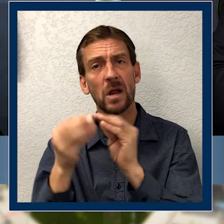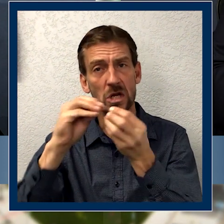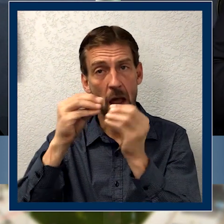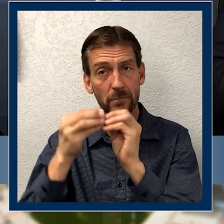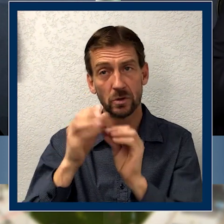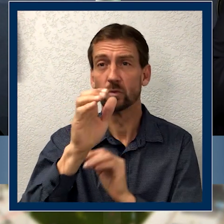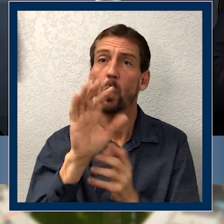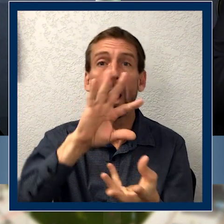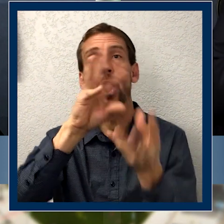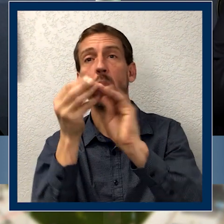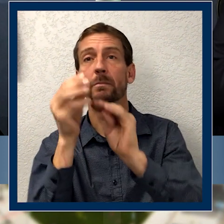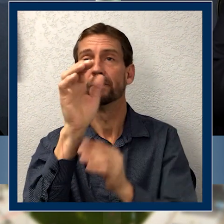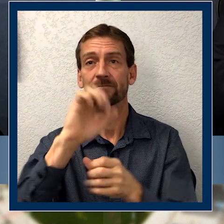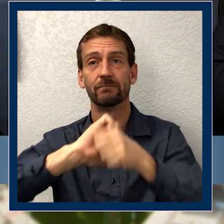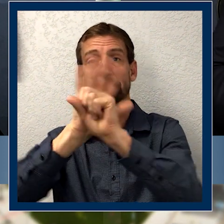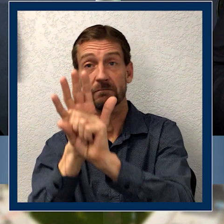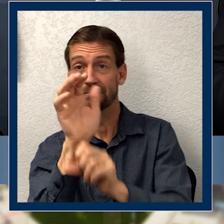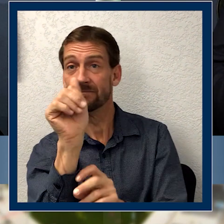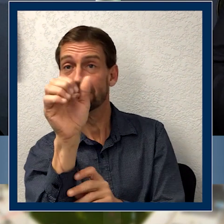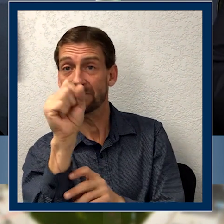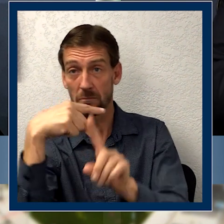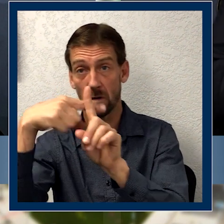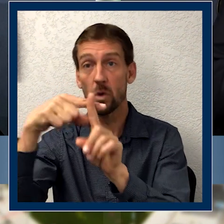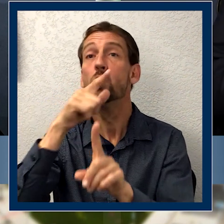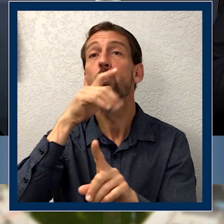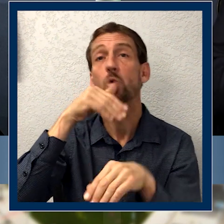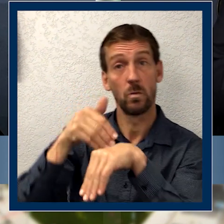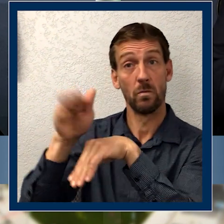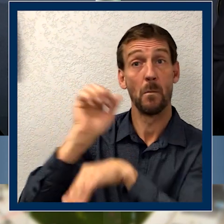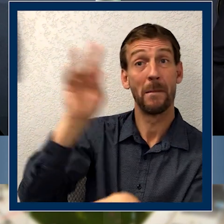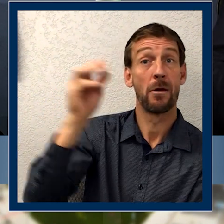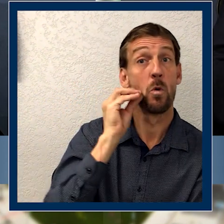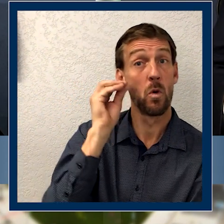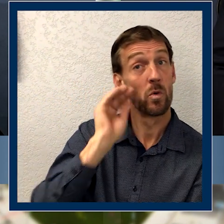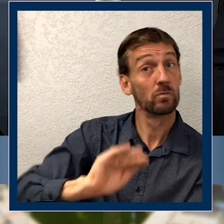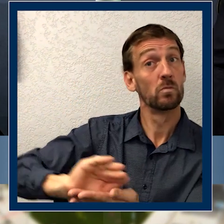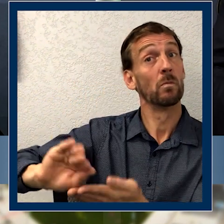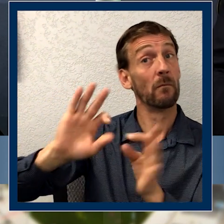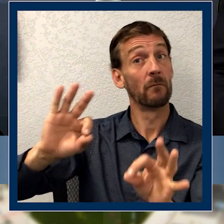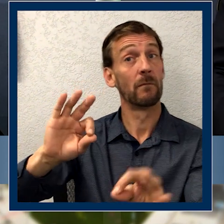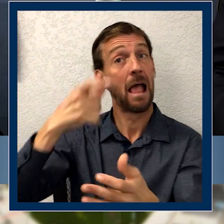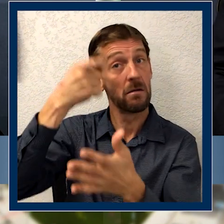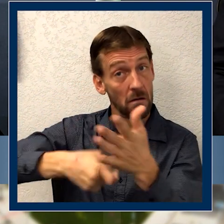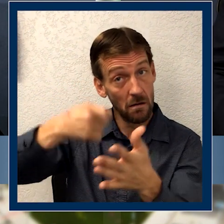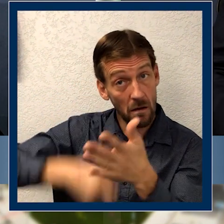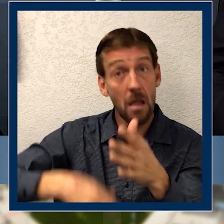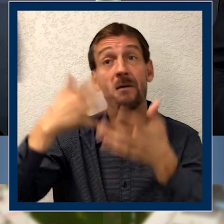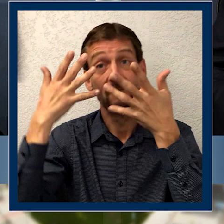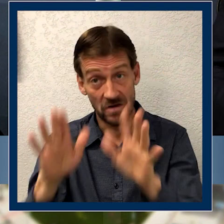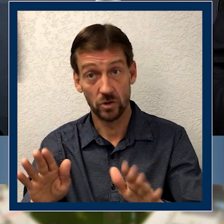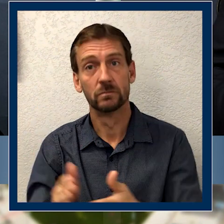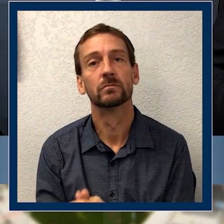cases that had been, discharged and had been coded and billed, so that we kind of